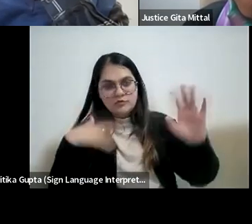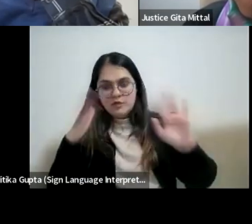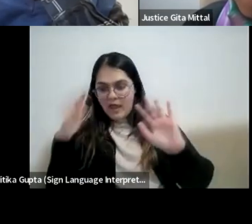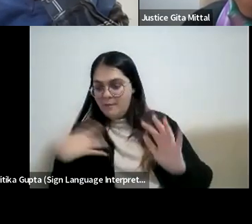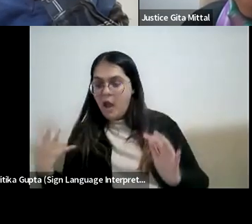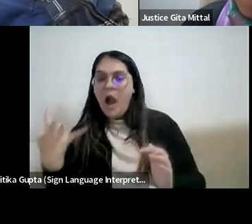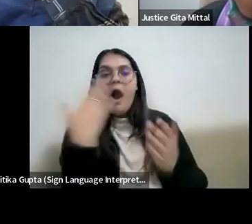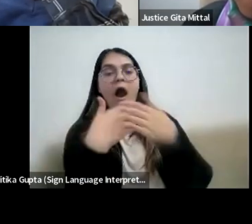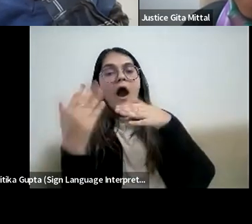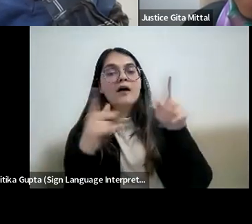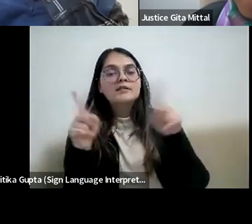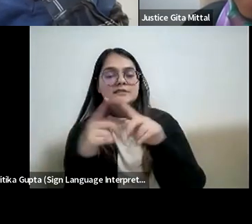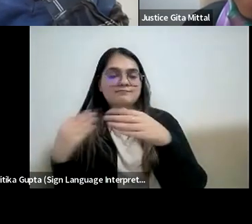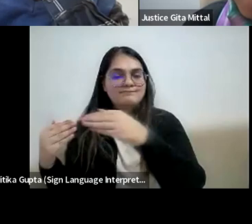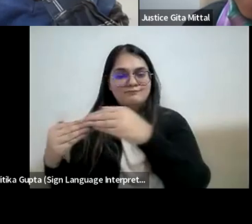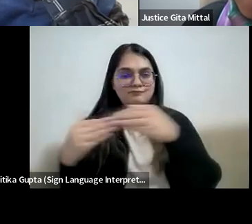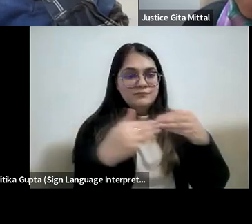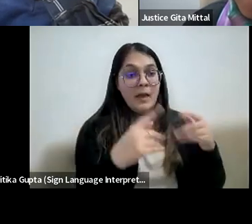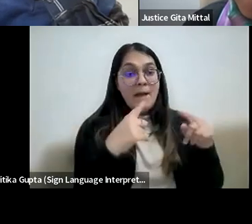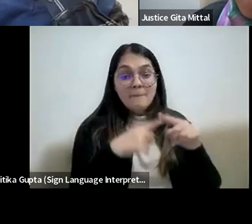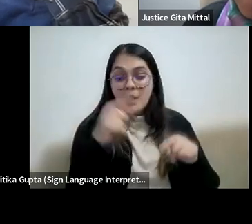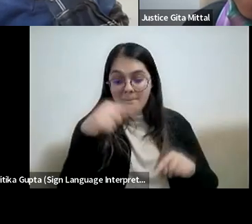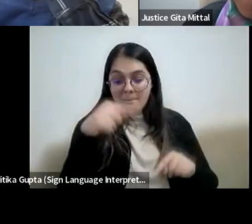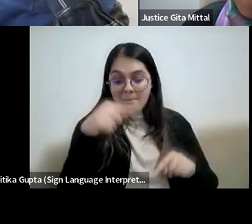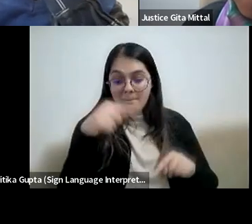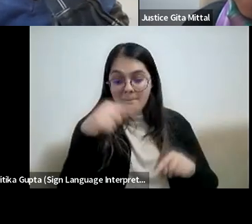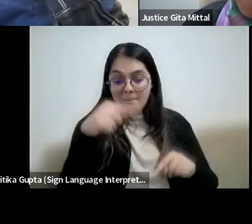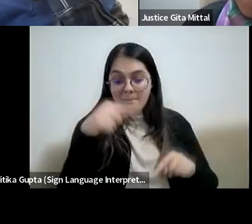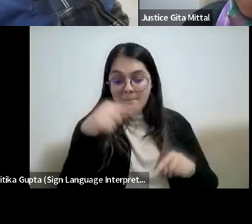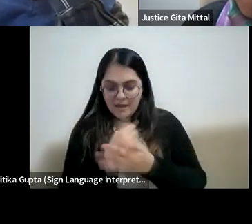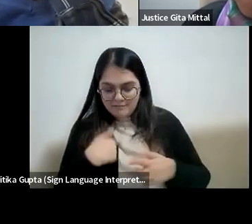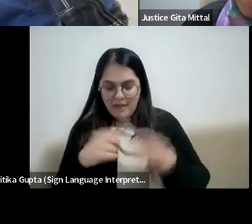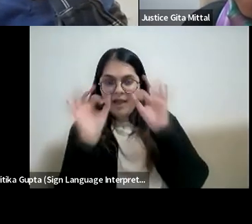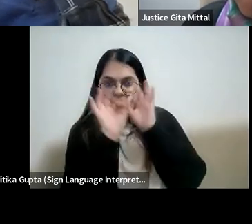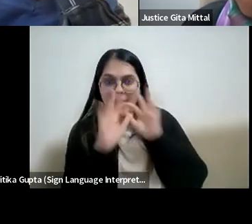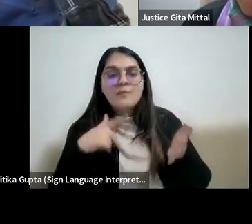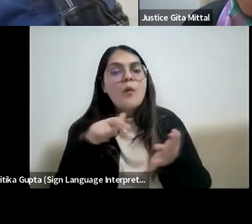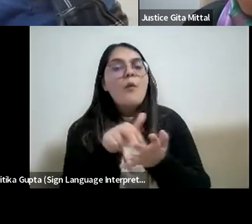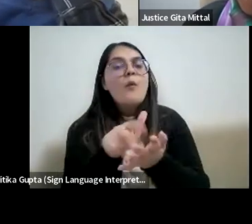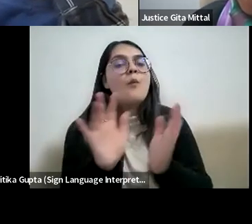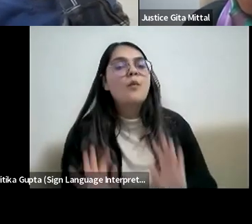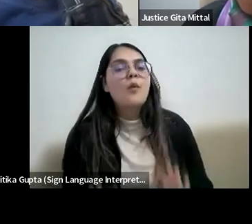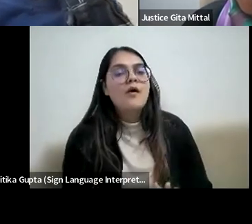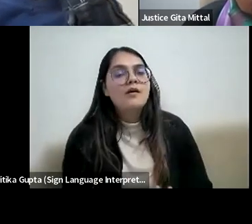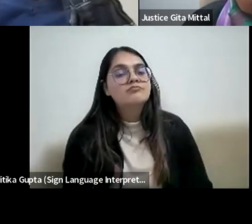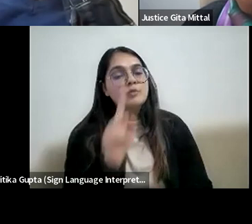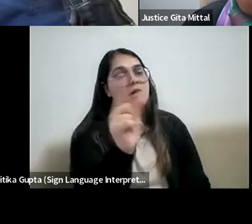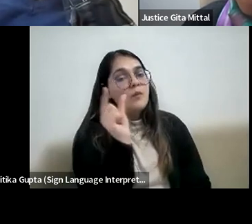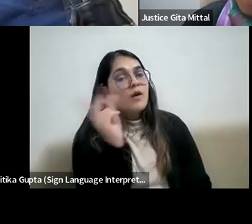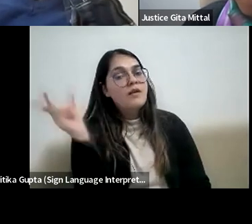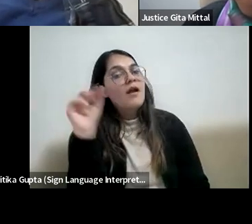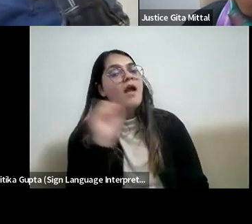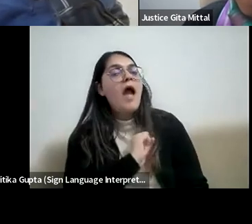you forward, but you should be willing to go forward. That is what I say. Attitudinal change is